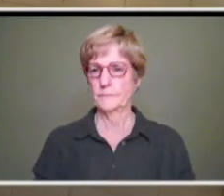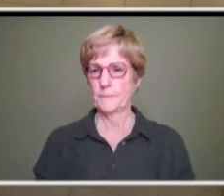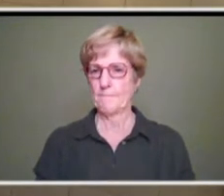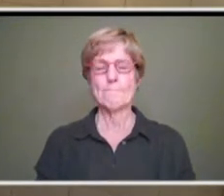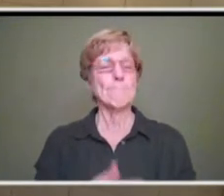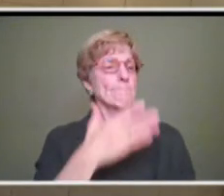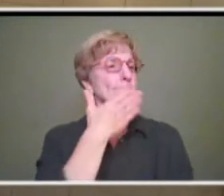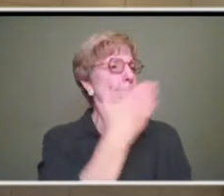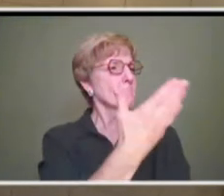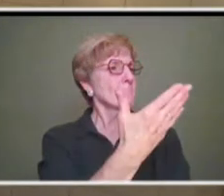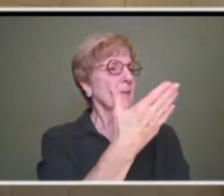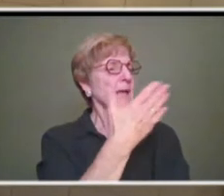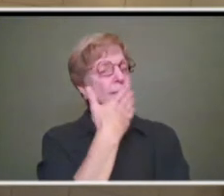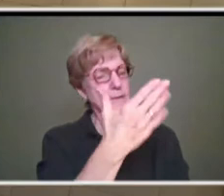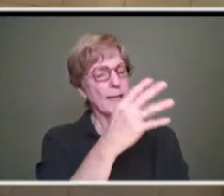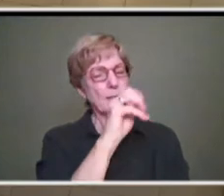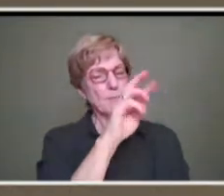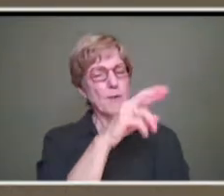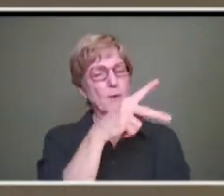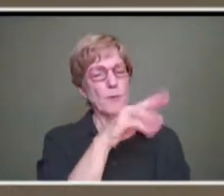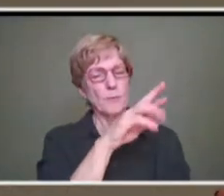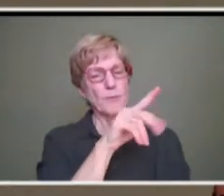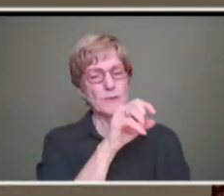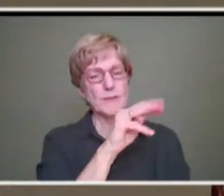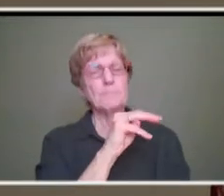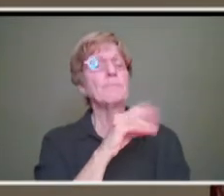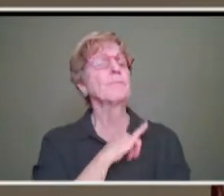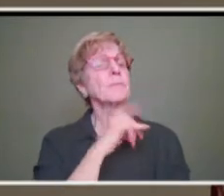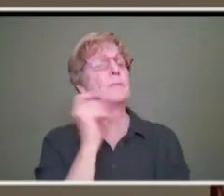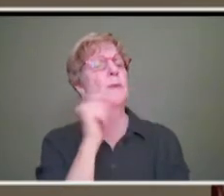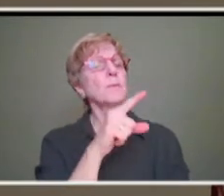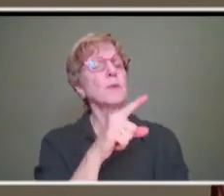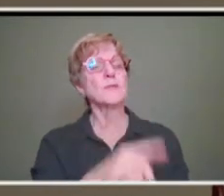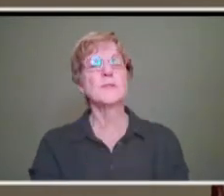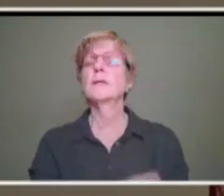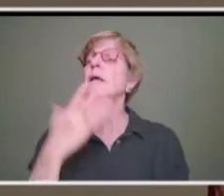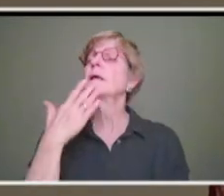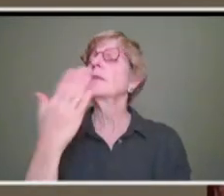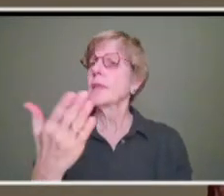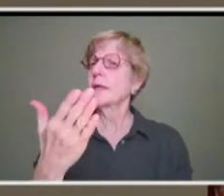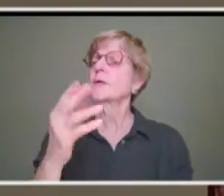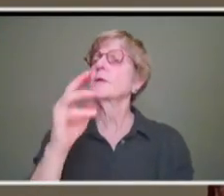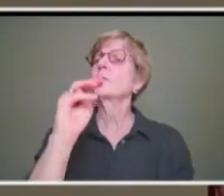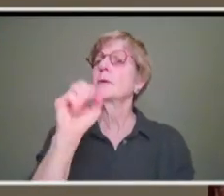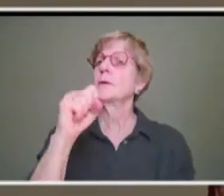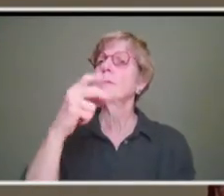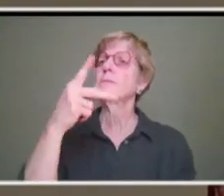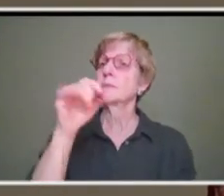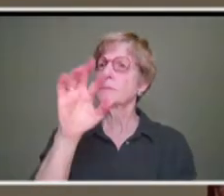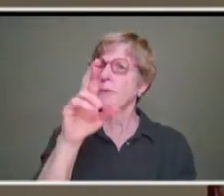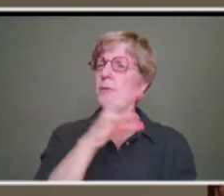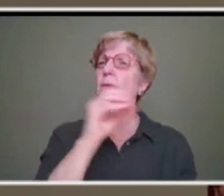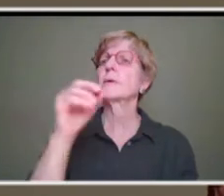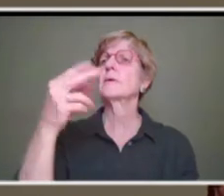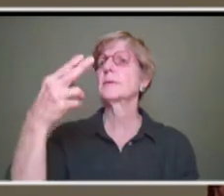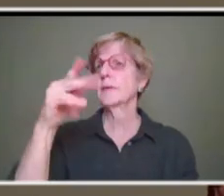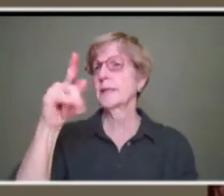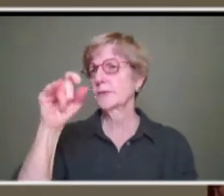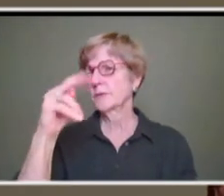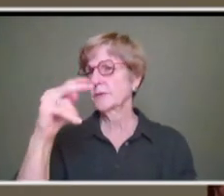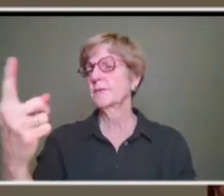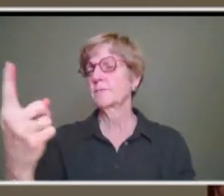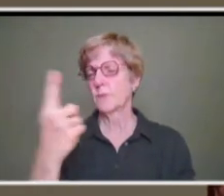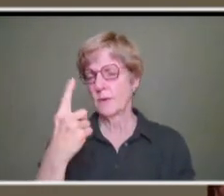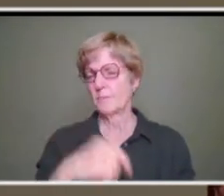thank you thank you thank you Pro Tim thank you I just had a couple questions thank you Miss Parker and Miss Henderson for coming out